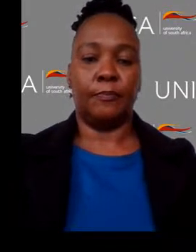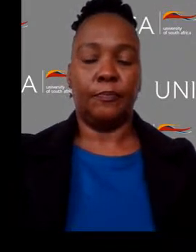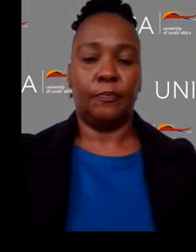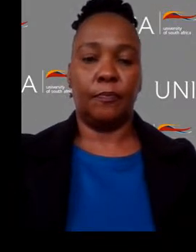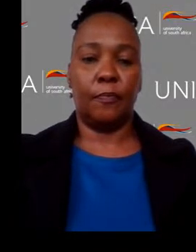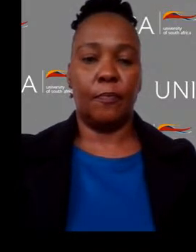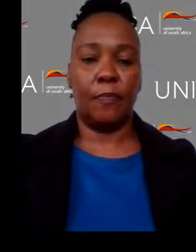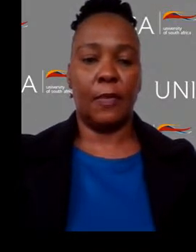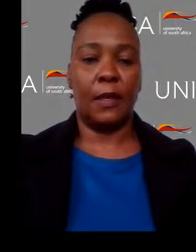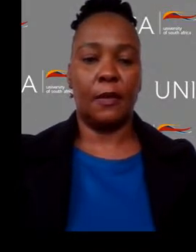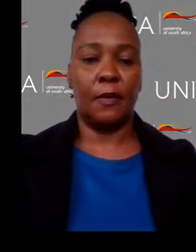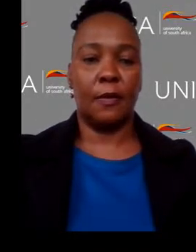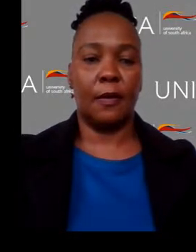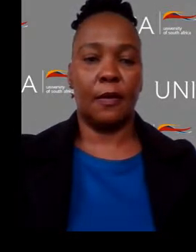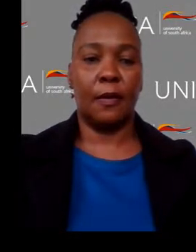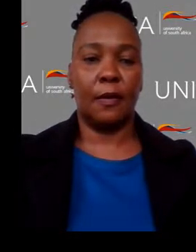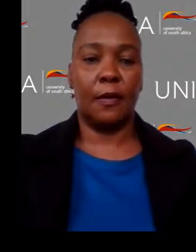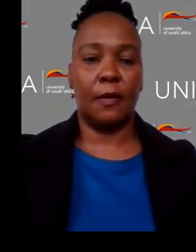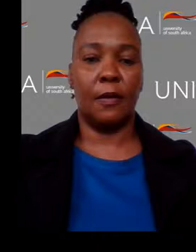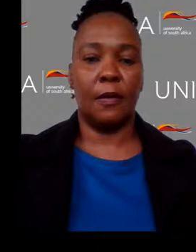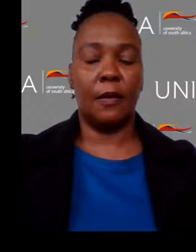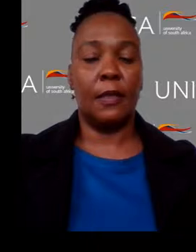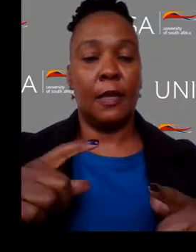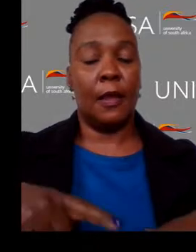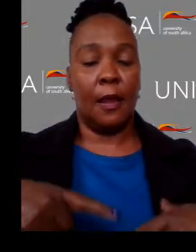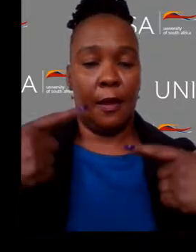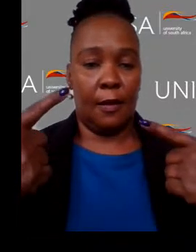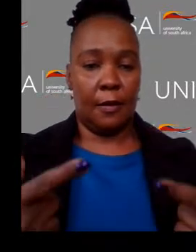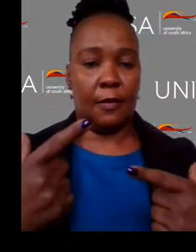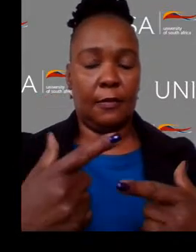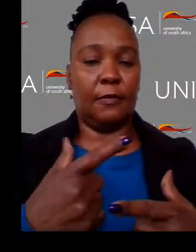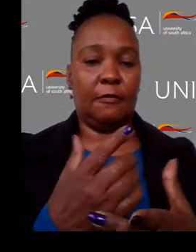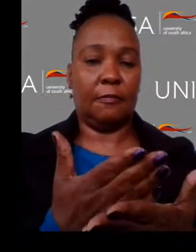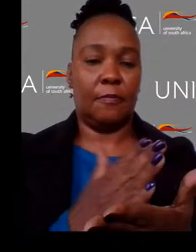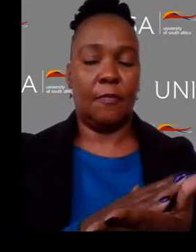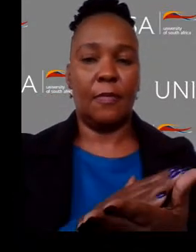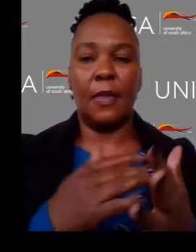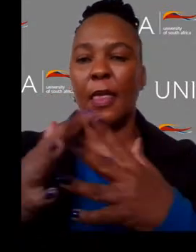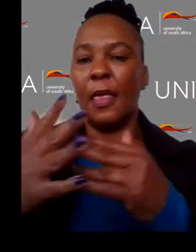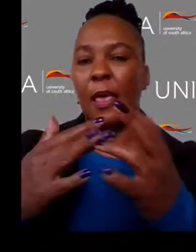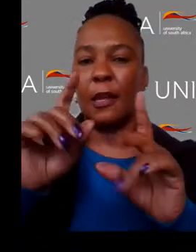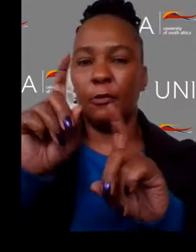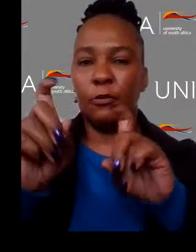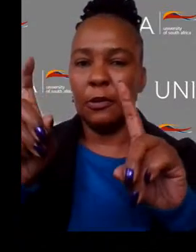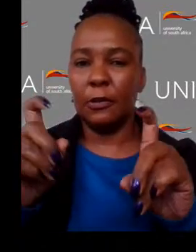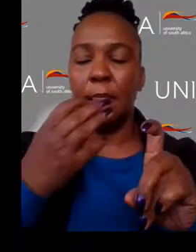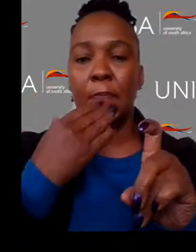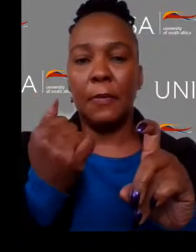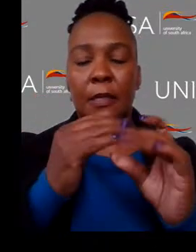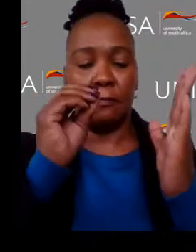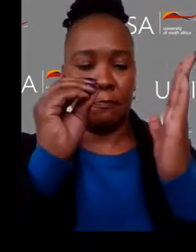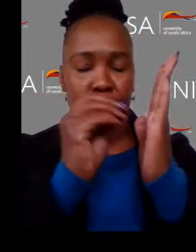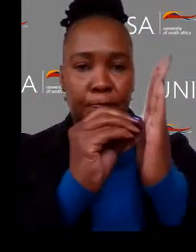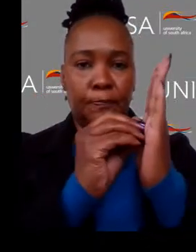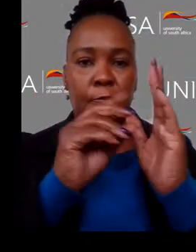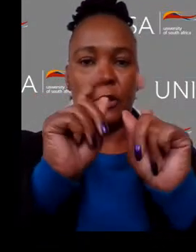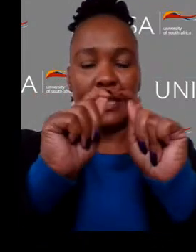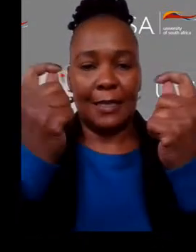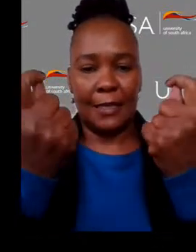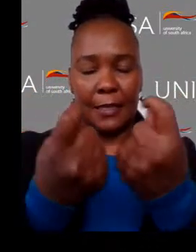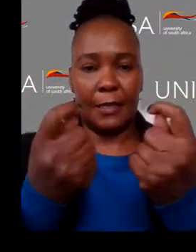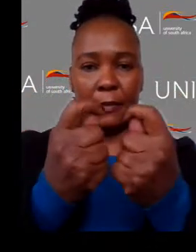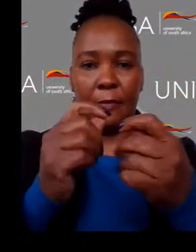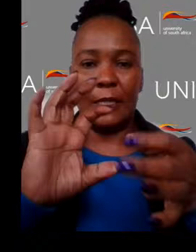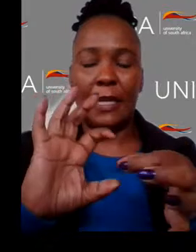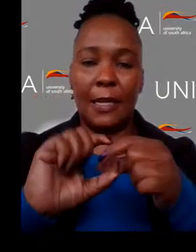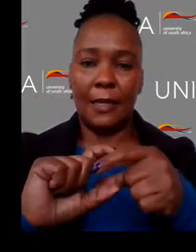so we are streaming live to this page. If you have any questions, please click on the Teams link at the bottom and you can come and join us in